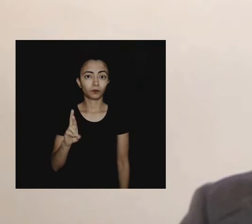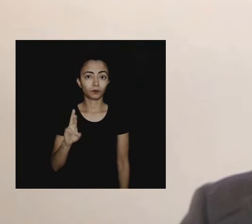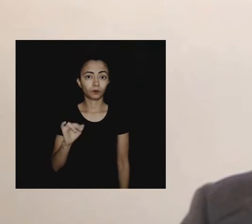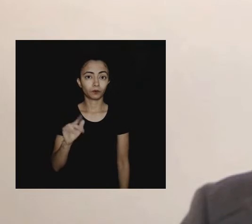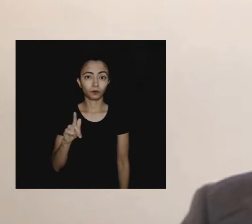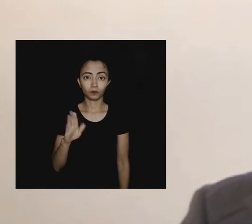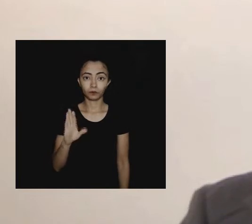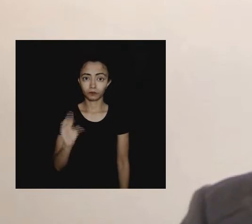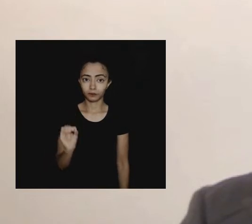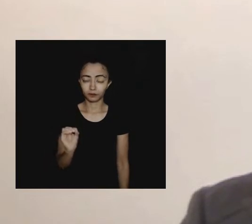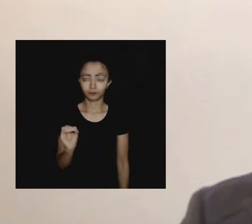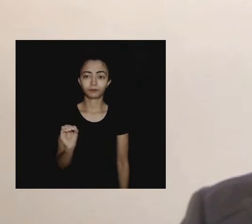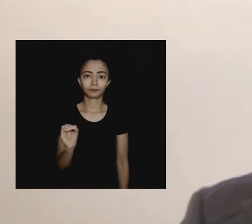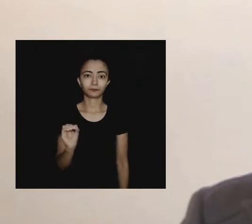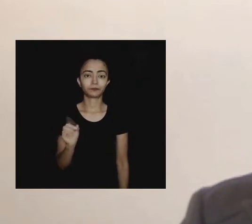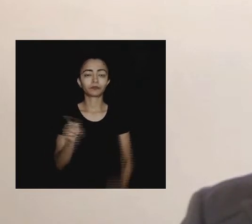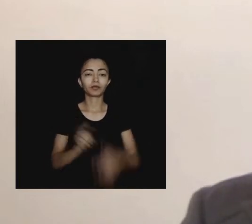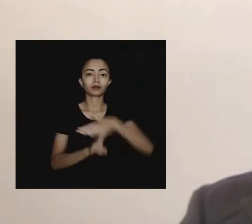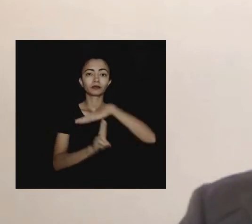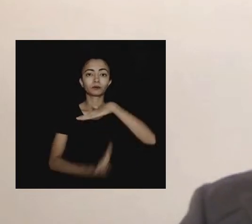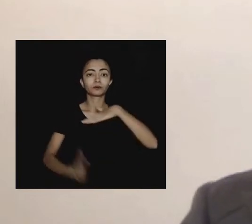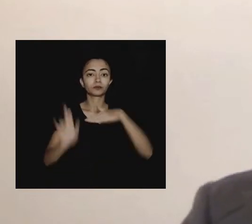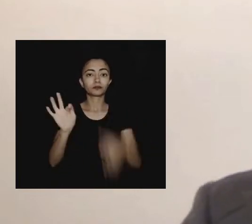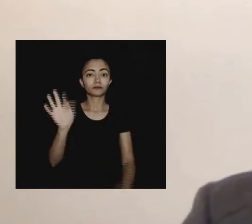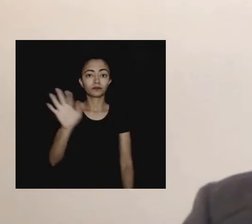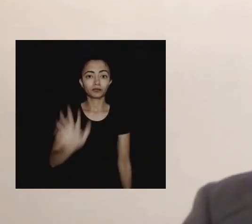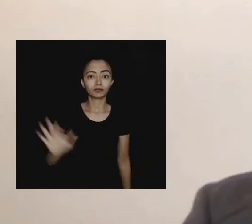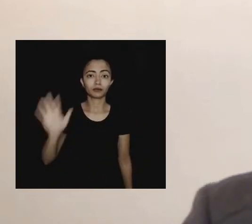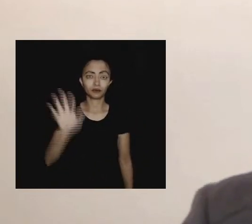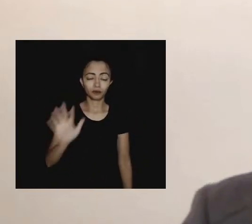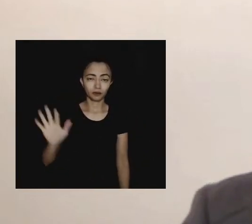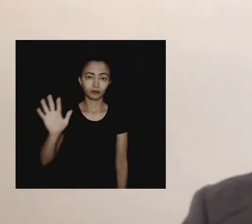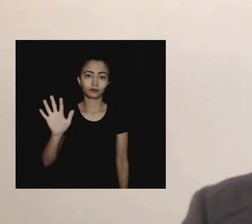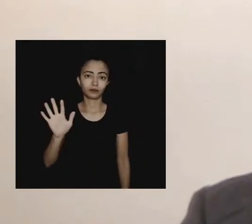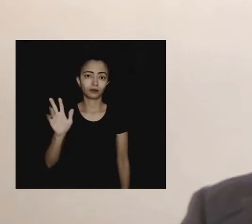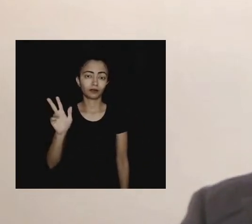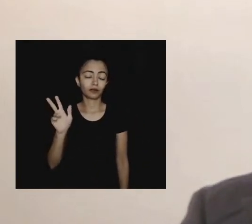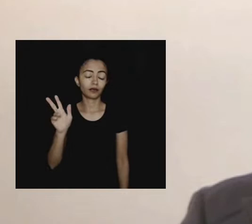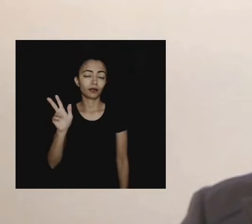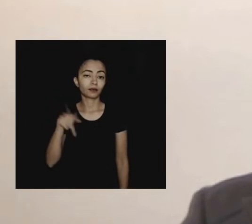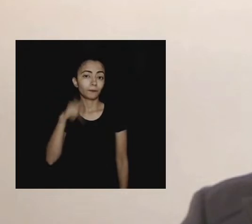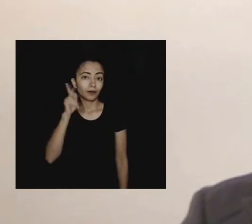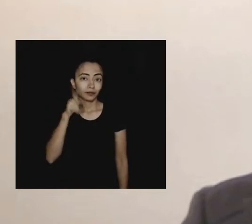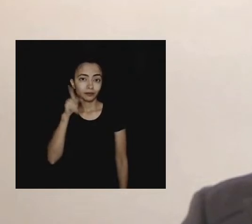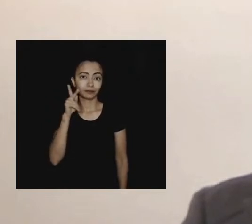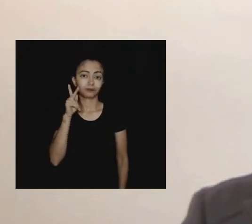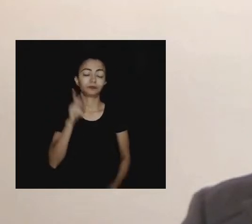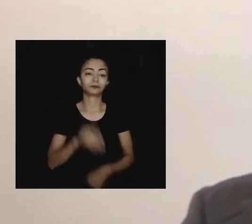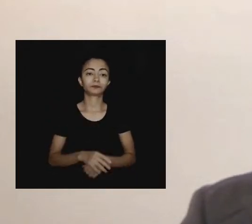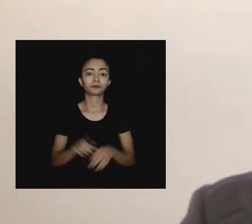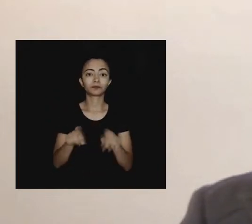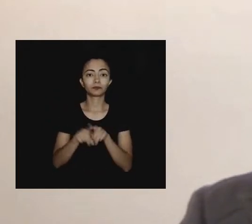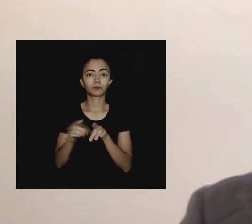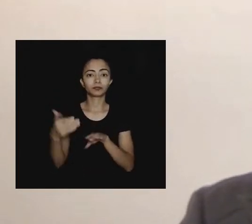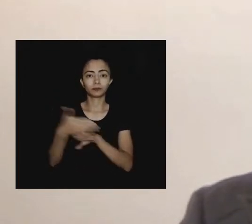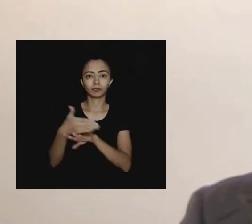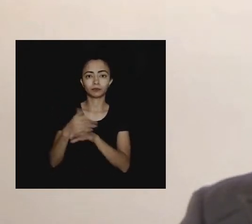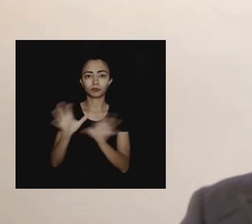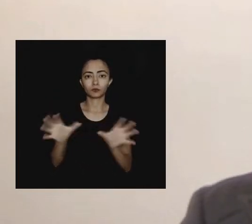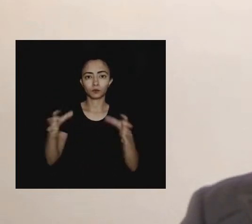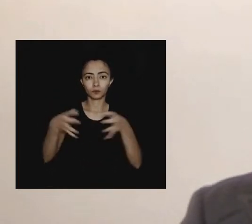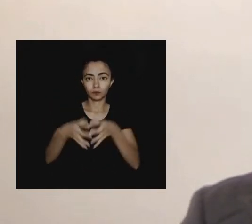the professor of the Nutrition Department of the Federal University of Paraíba. He is a member of